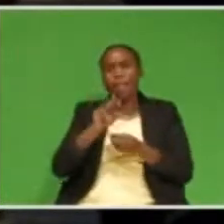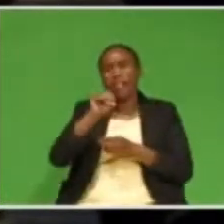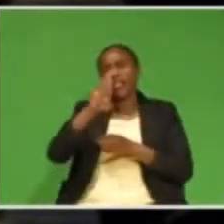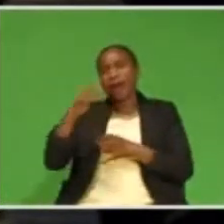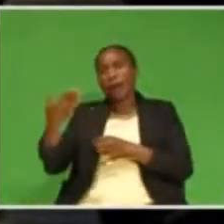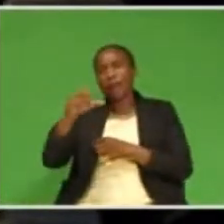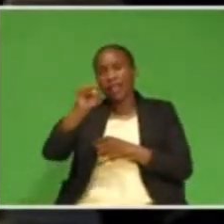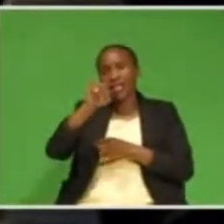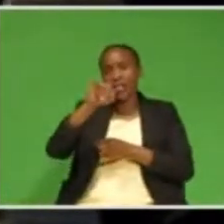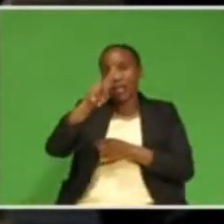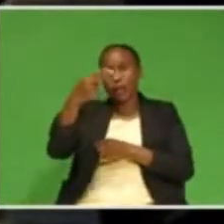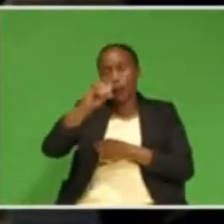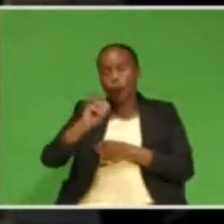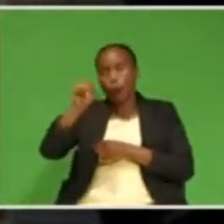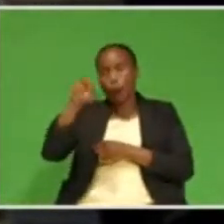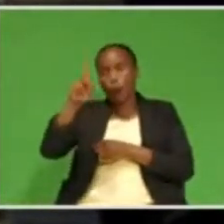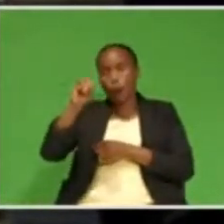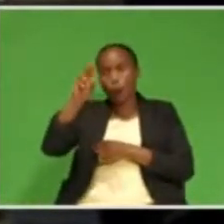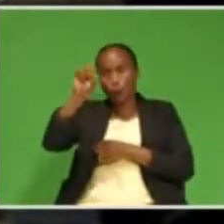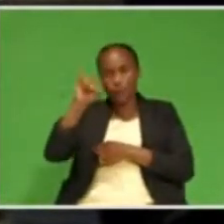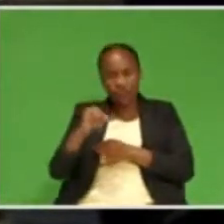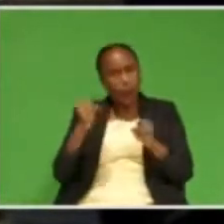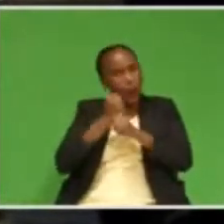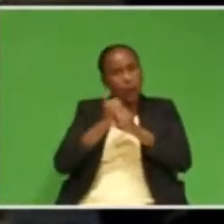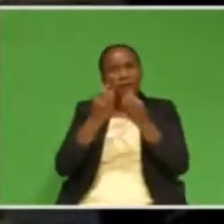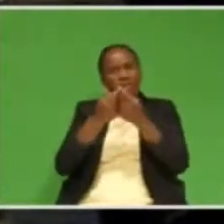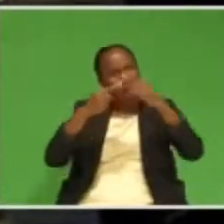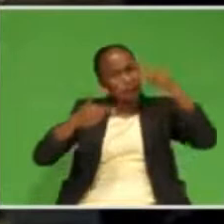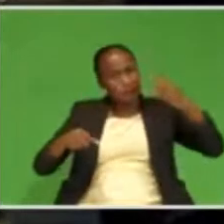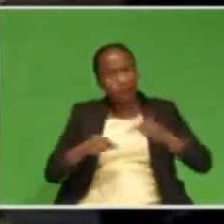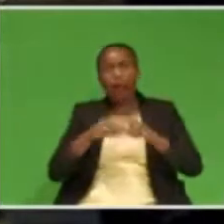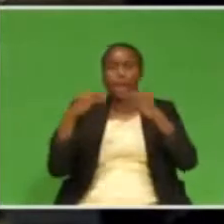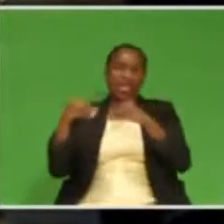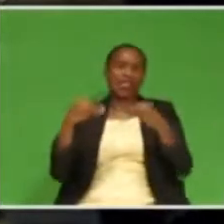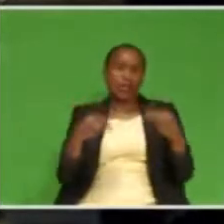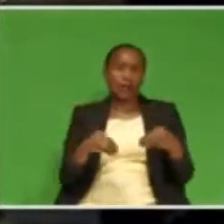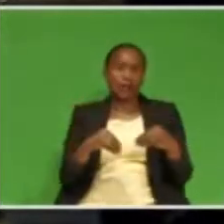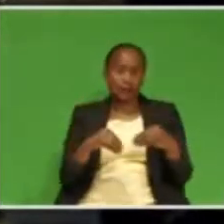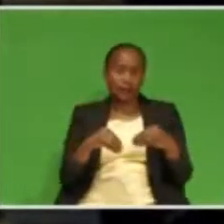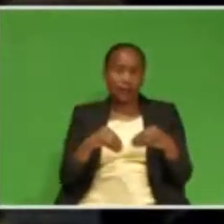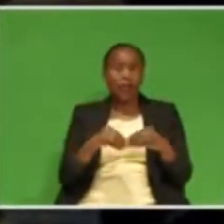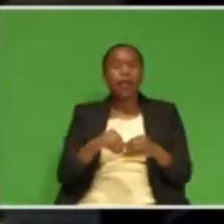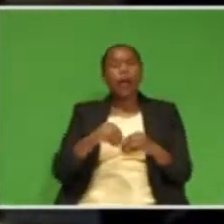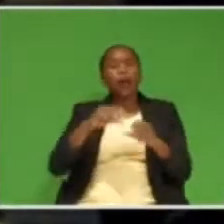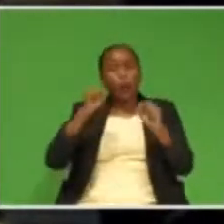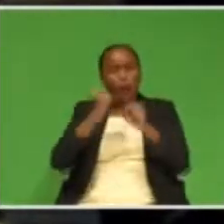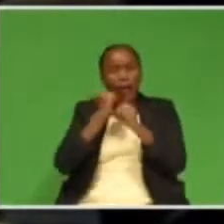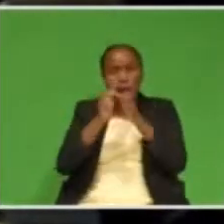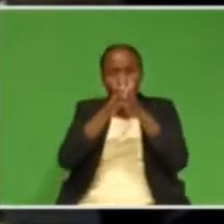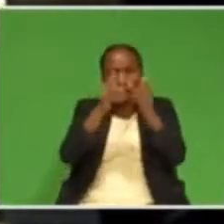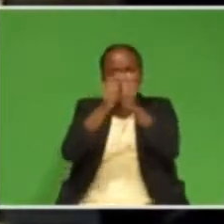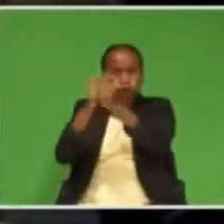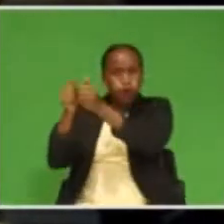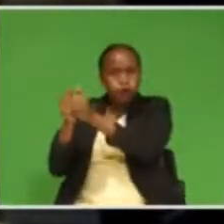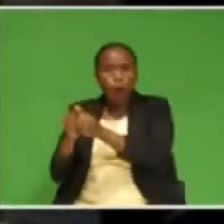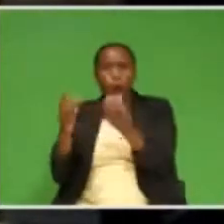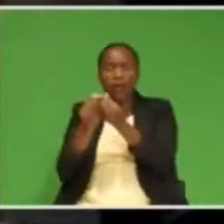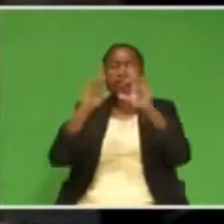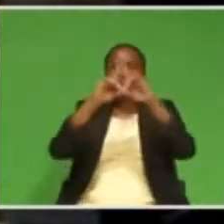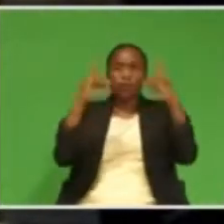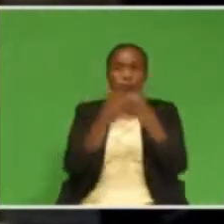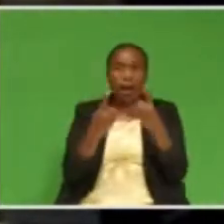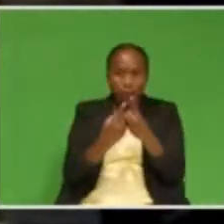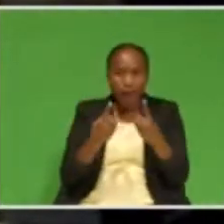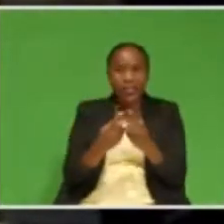it easier to do business. It has taken a collaborative approach, working with departments and agencies